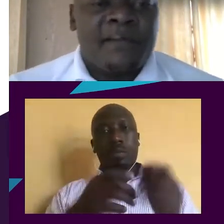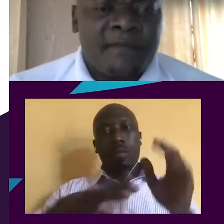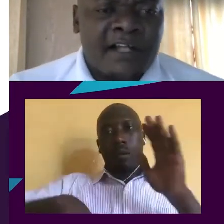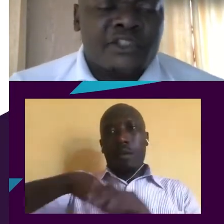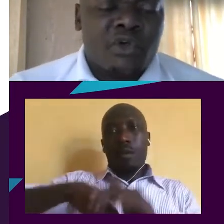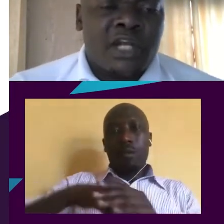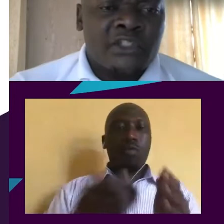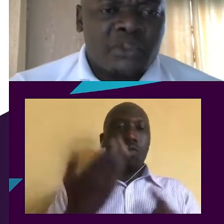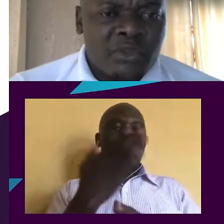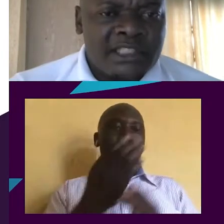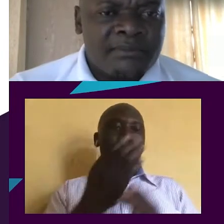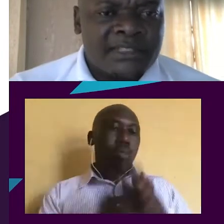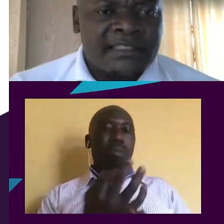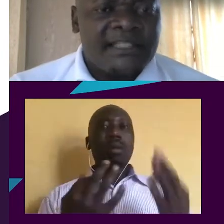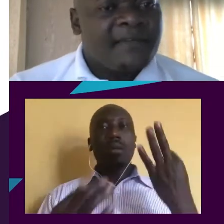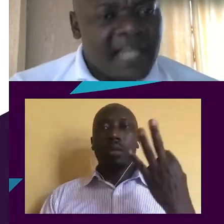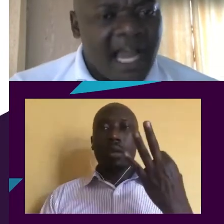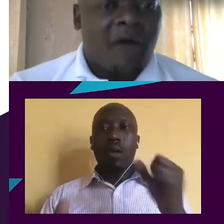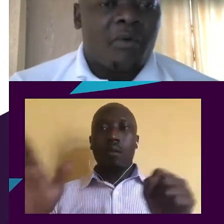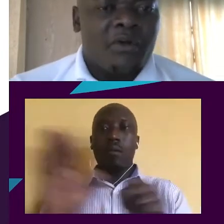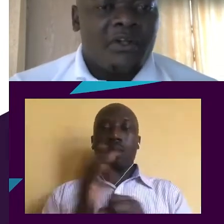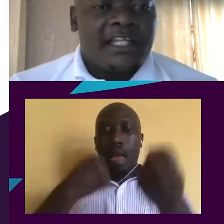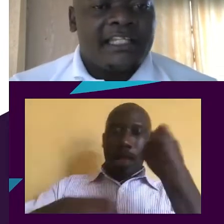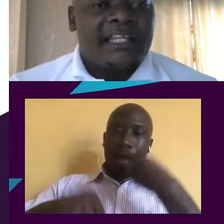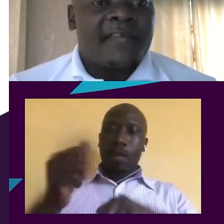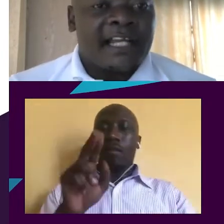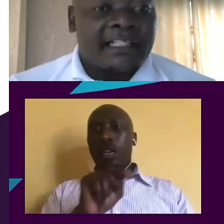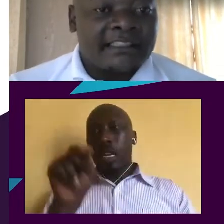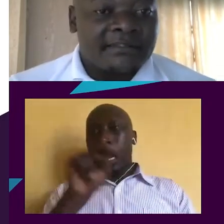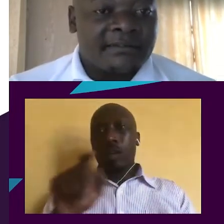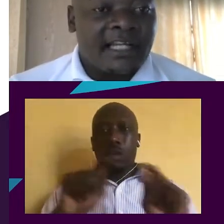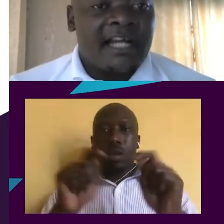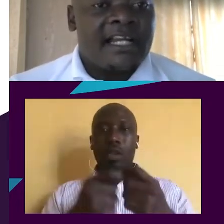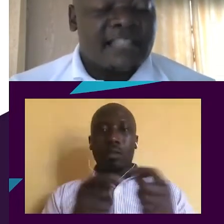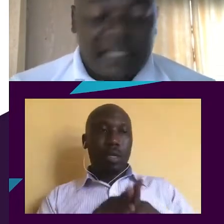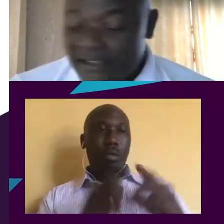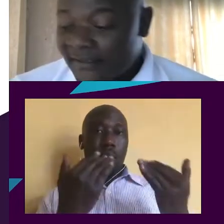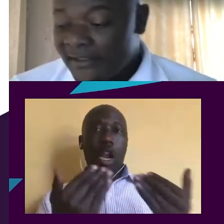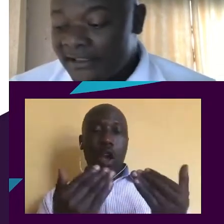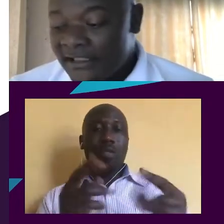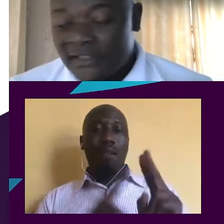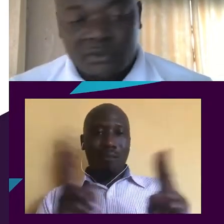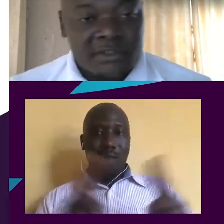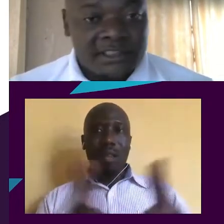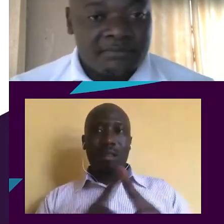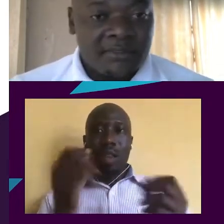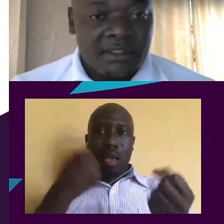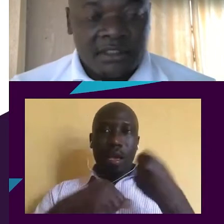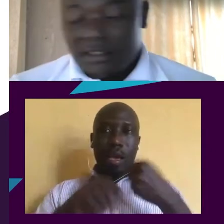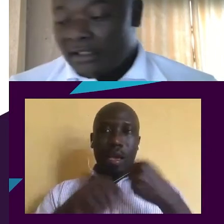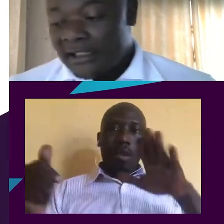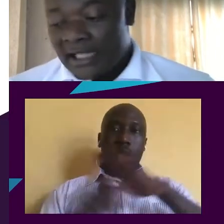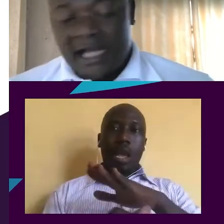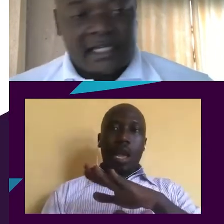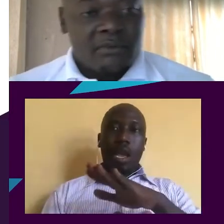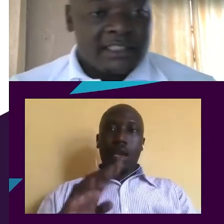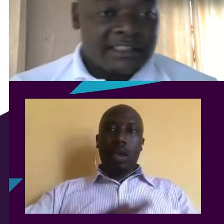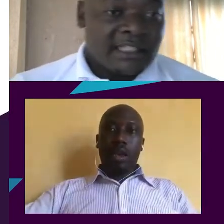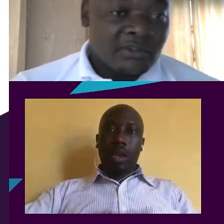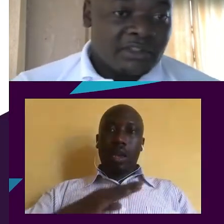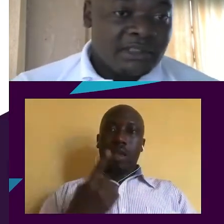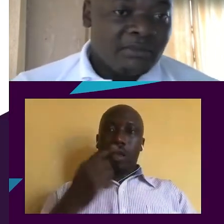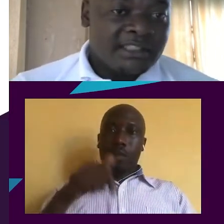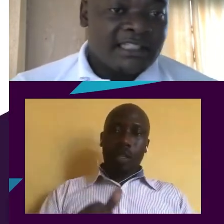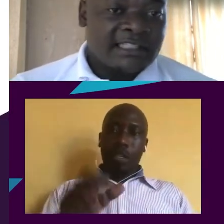three fully functional national teams that even now they are very active. The under 17 national team, the under